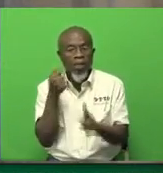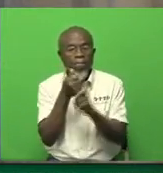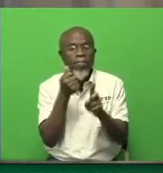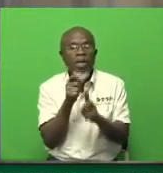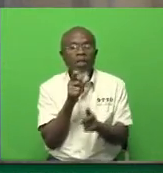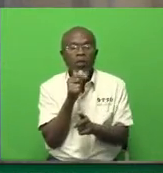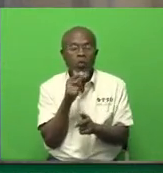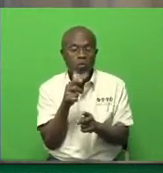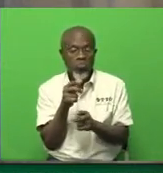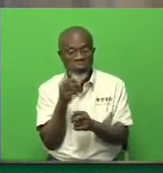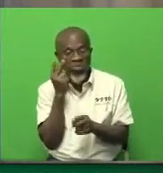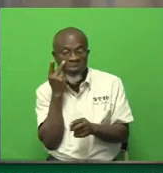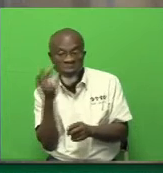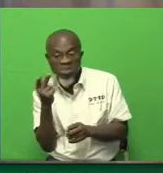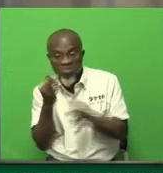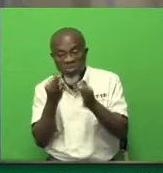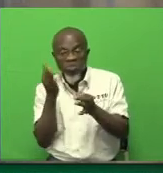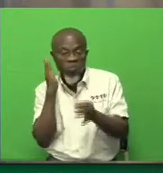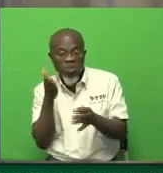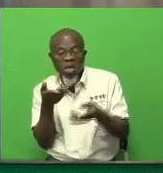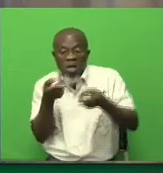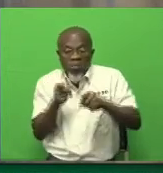two or three years indeed